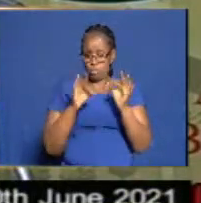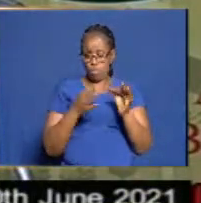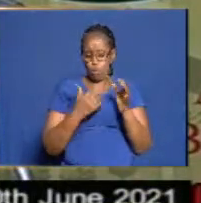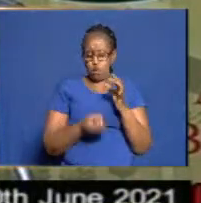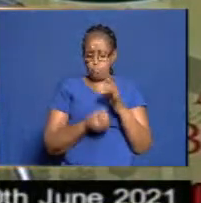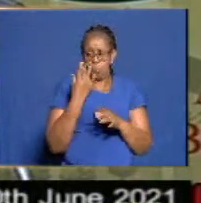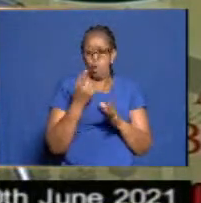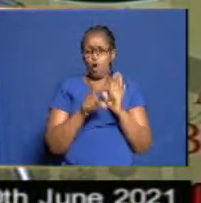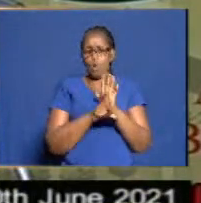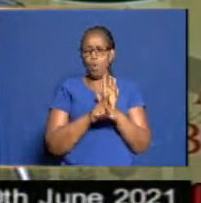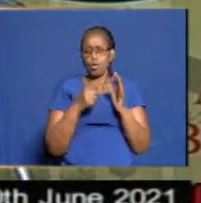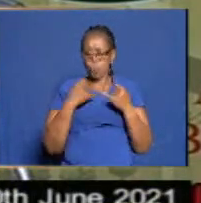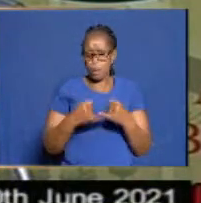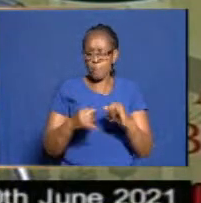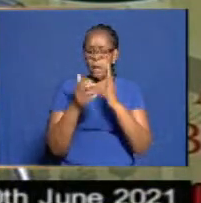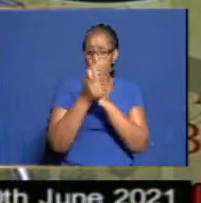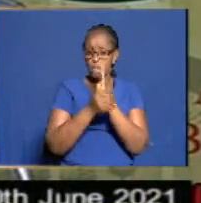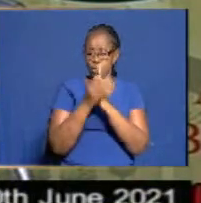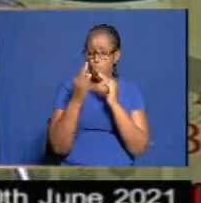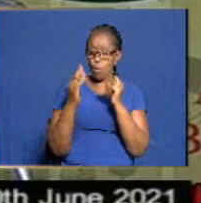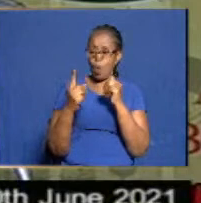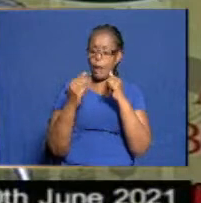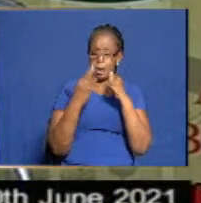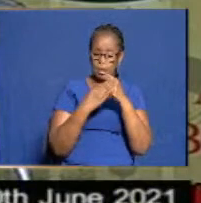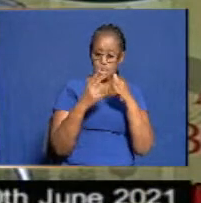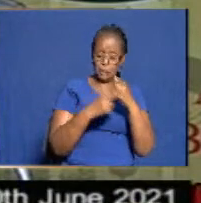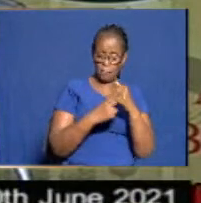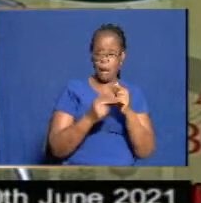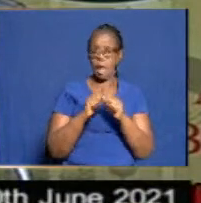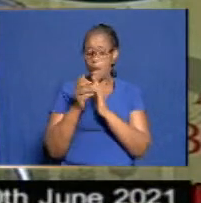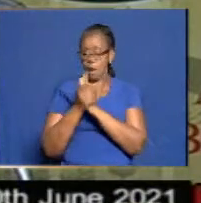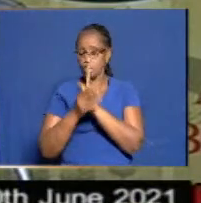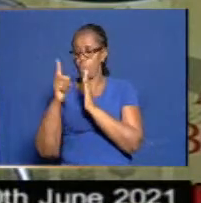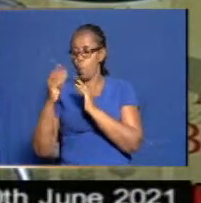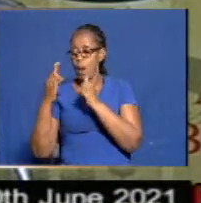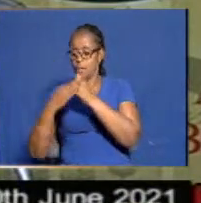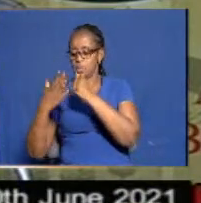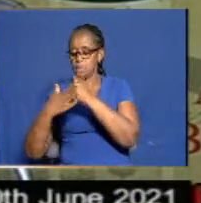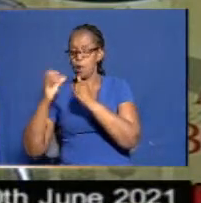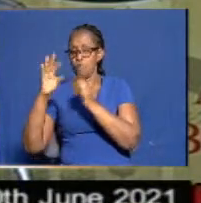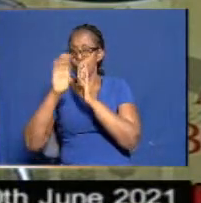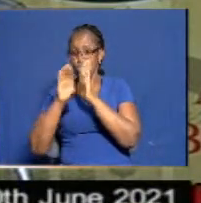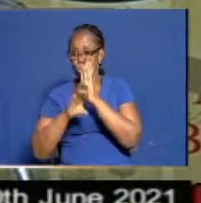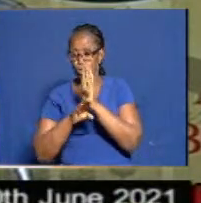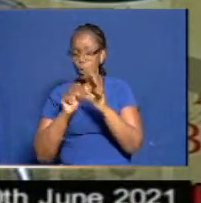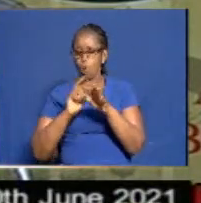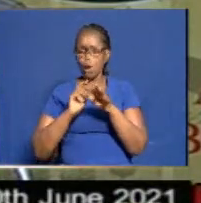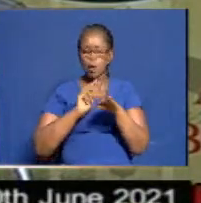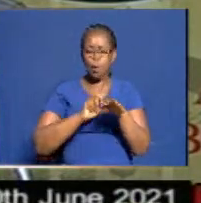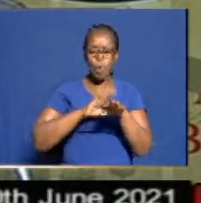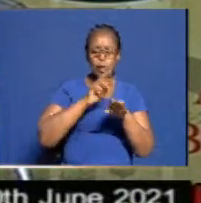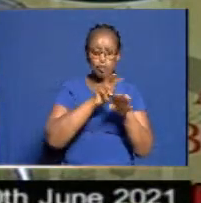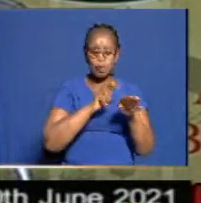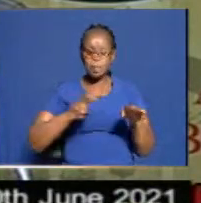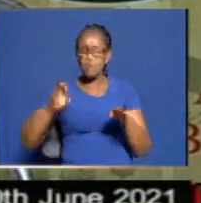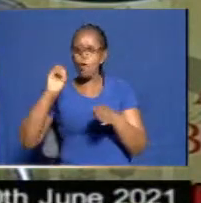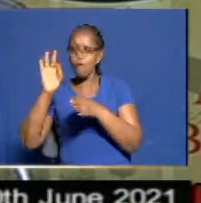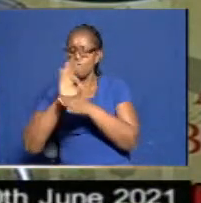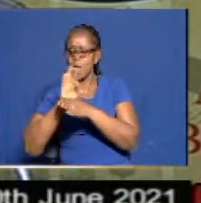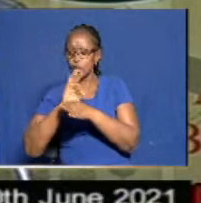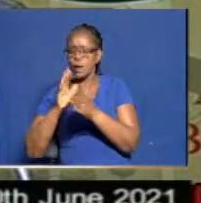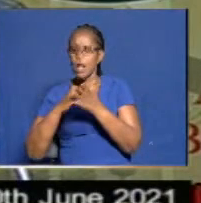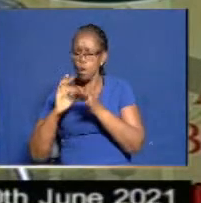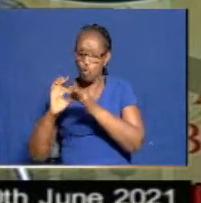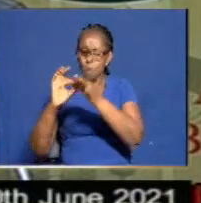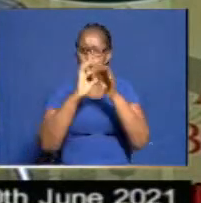operationalize Articles 187 and 189 of the Constitution on transfer of functions and cooperation between the national and